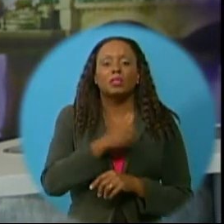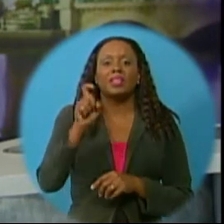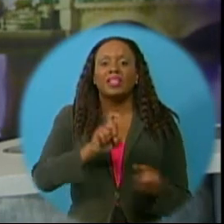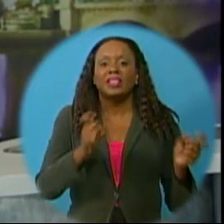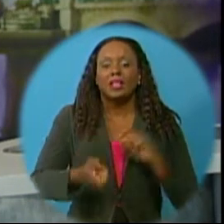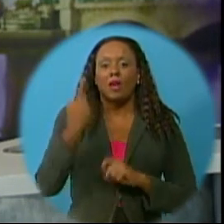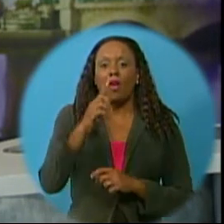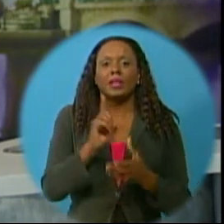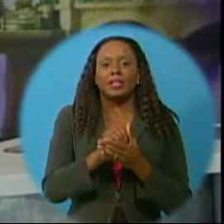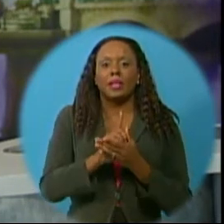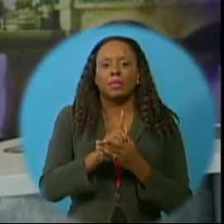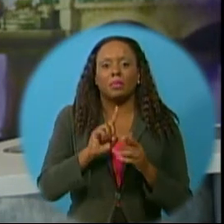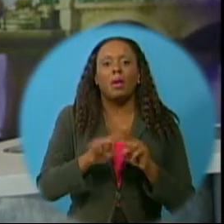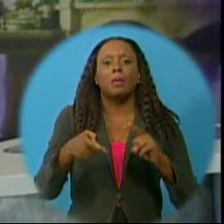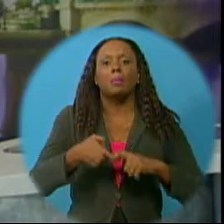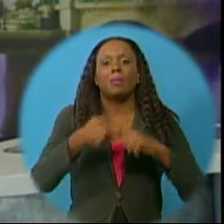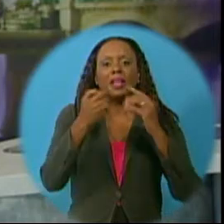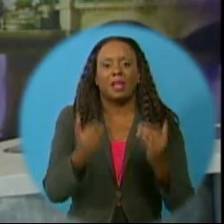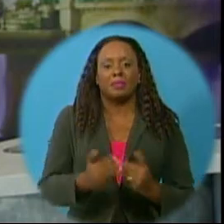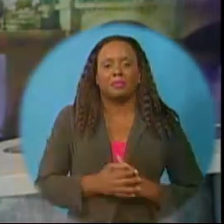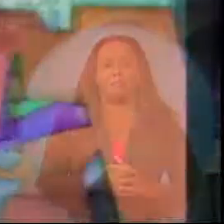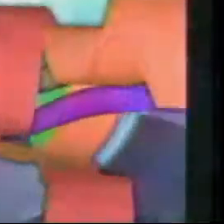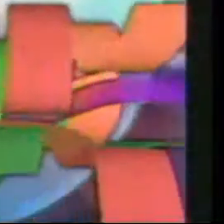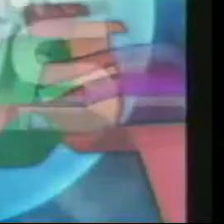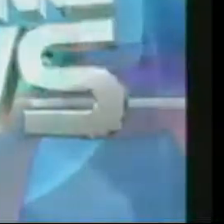change people's attitudes towards the disabled.